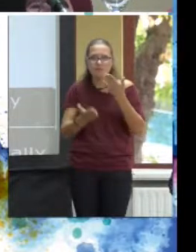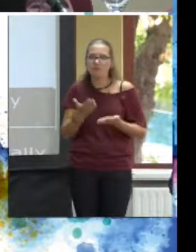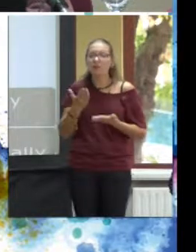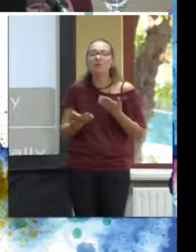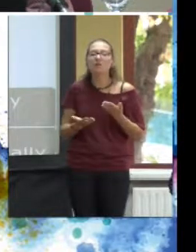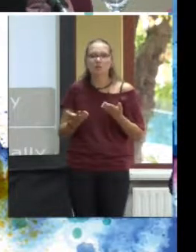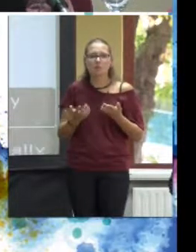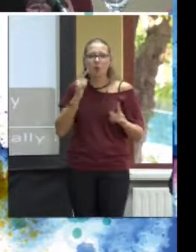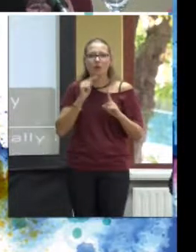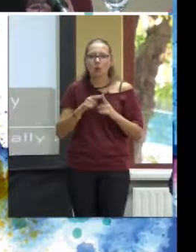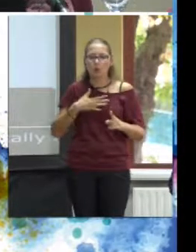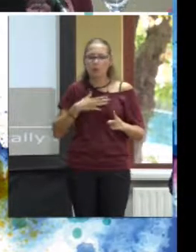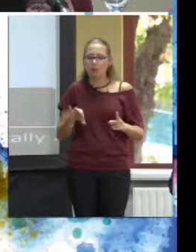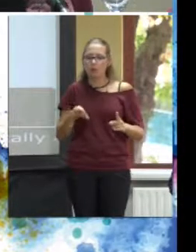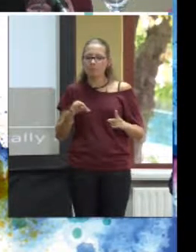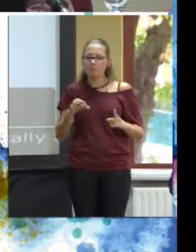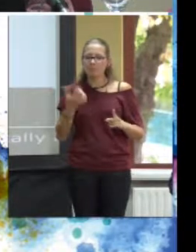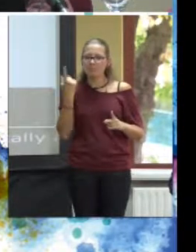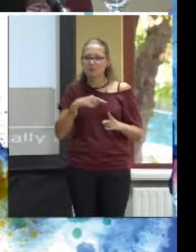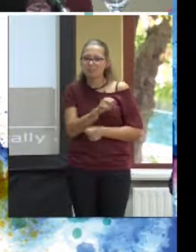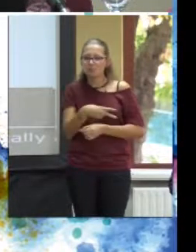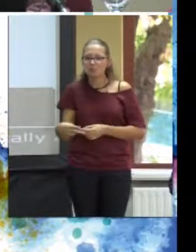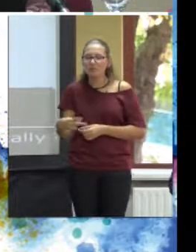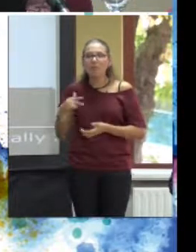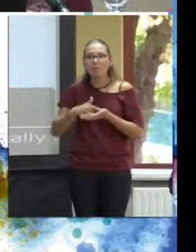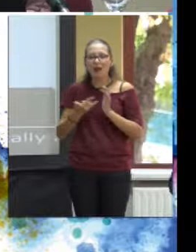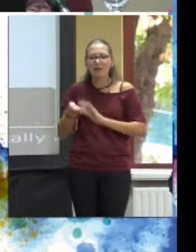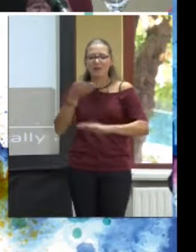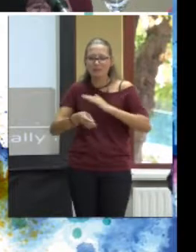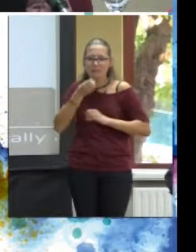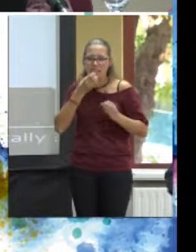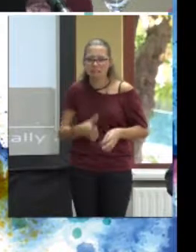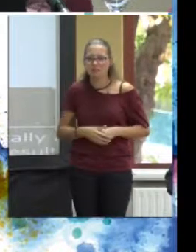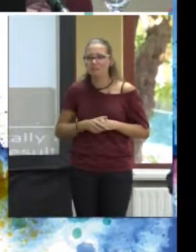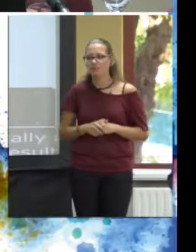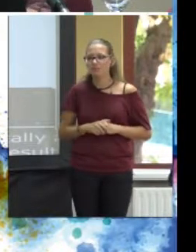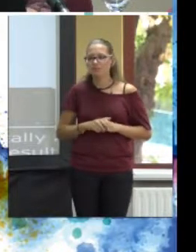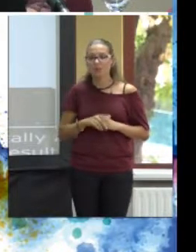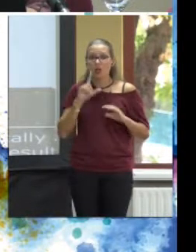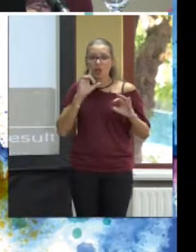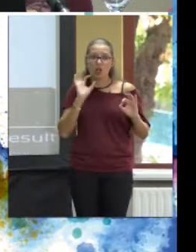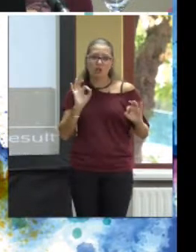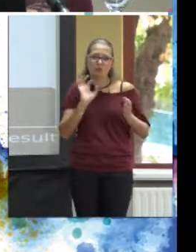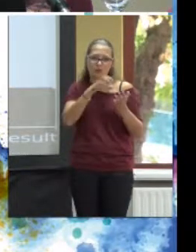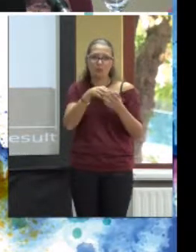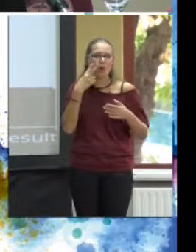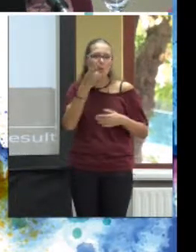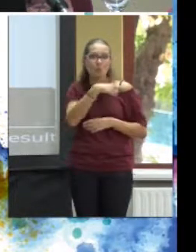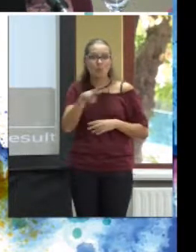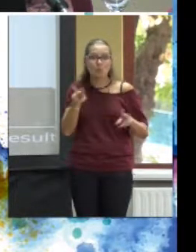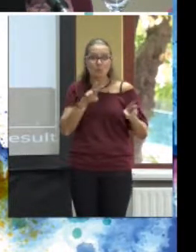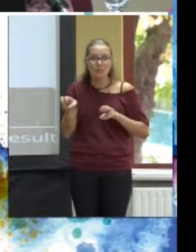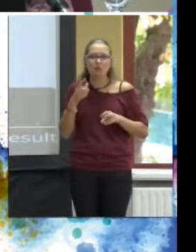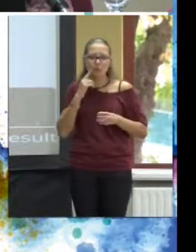validate the results of this accessibility plan. Obviously, the new museum has changed a